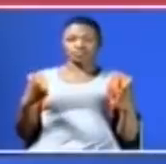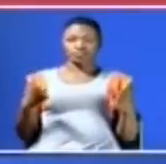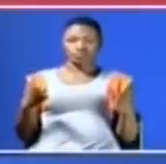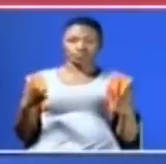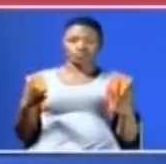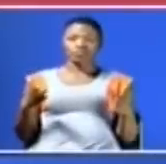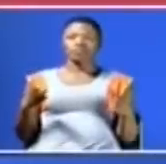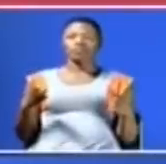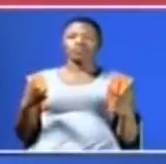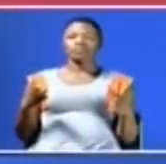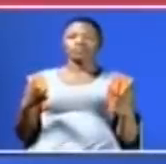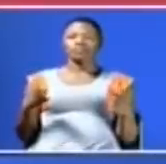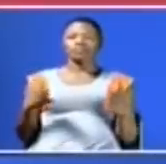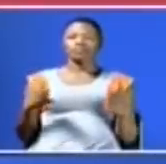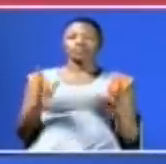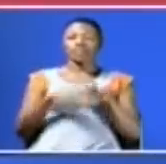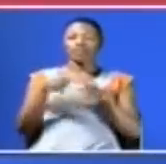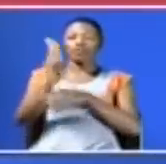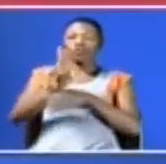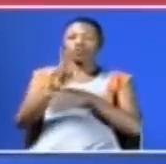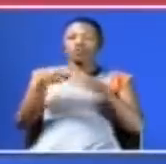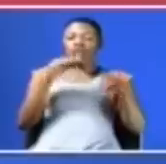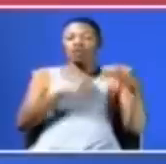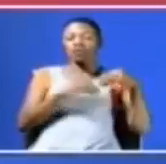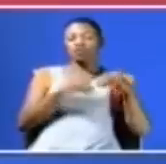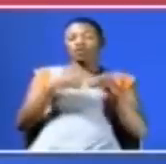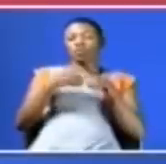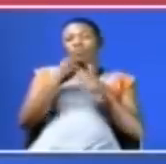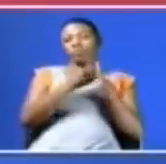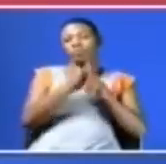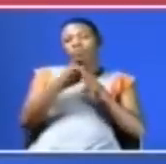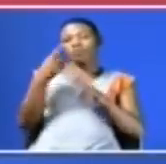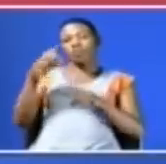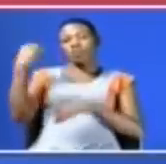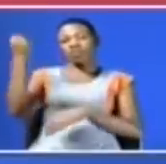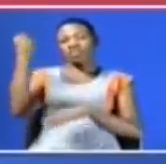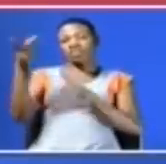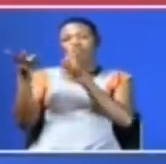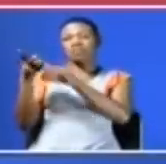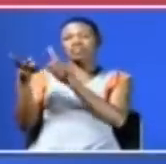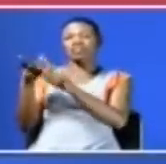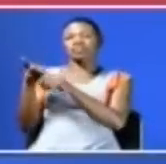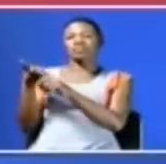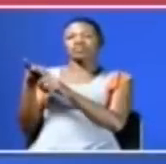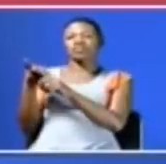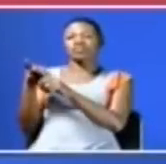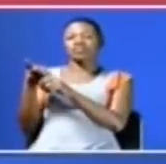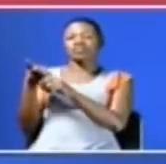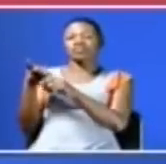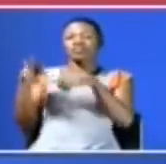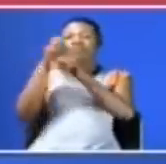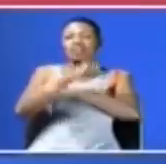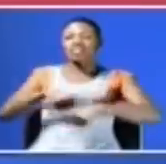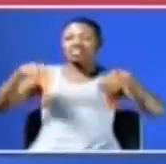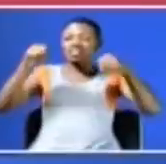weaponize the anti-corruption for politics. The second one, and why you should not have done it in the first place, is the president himself